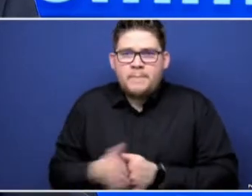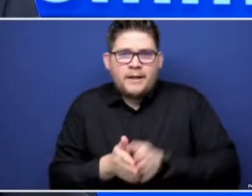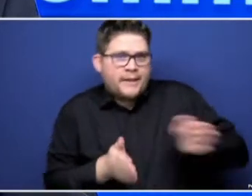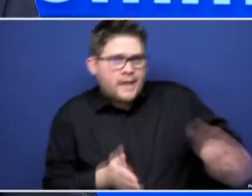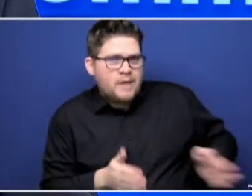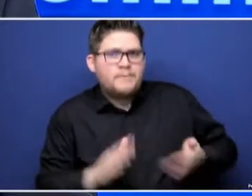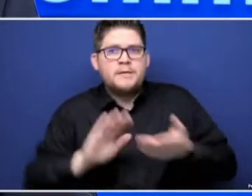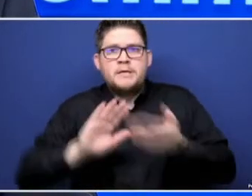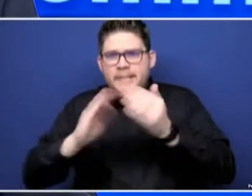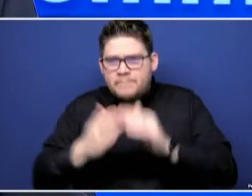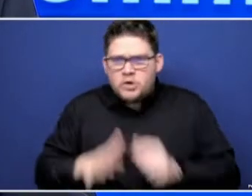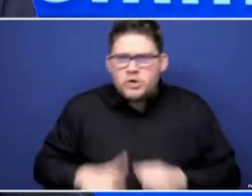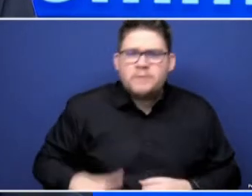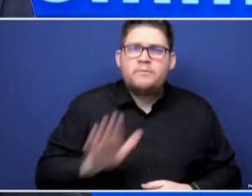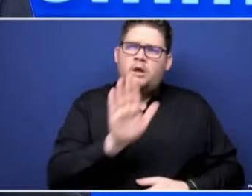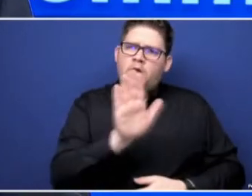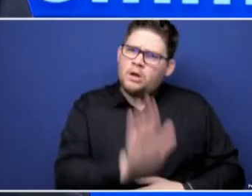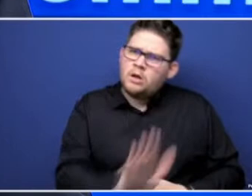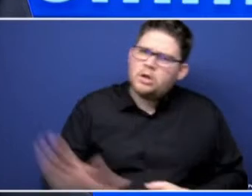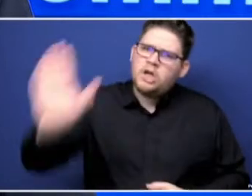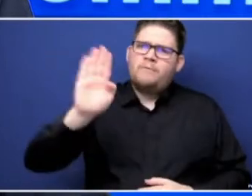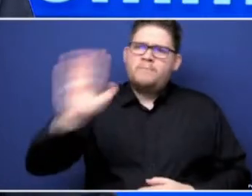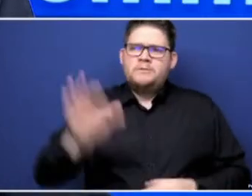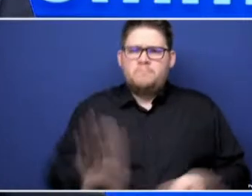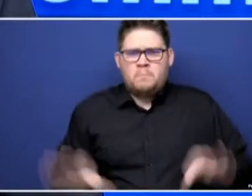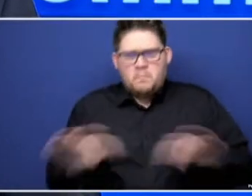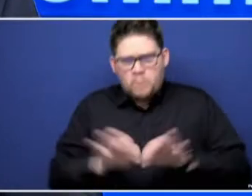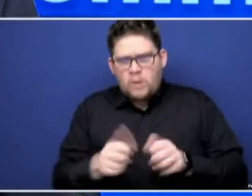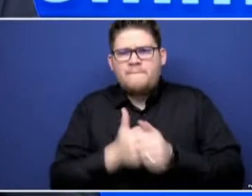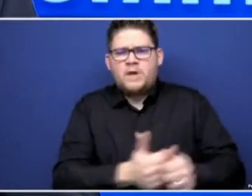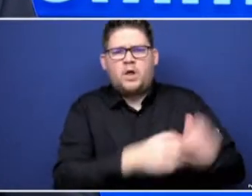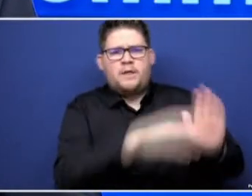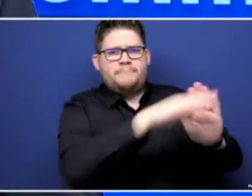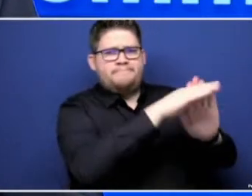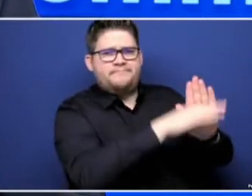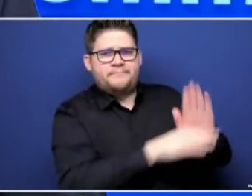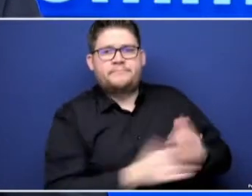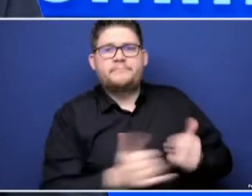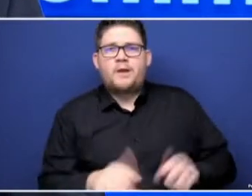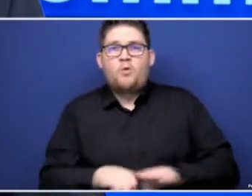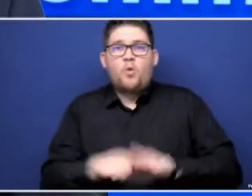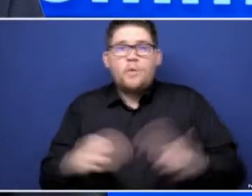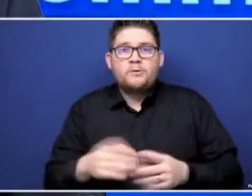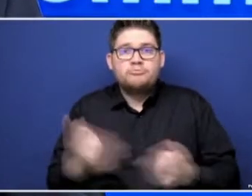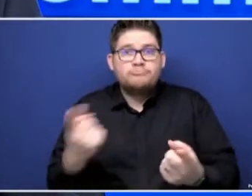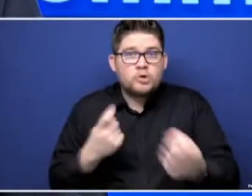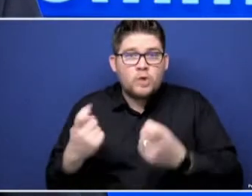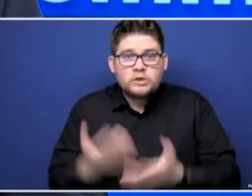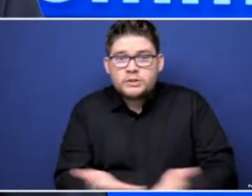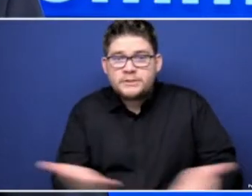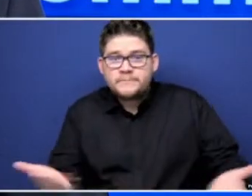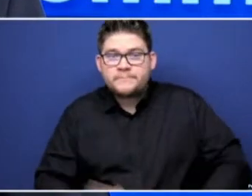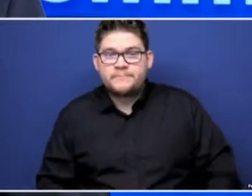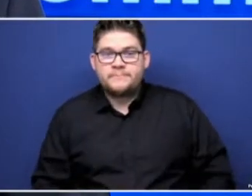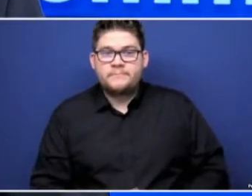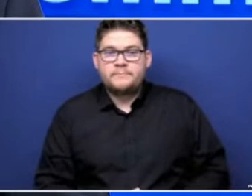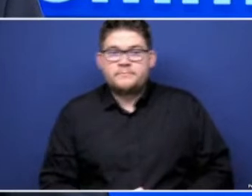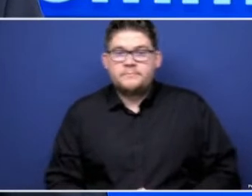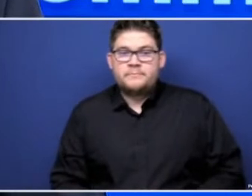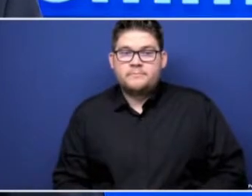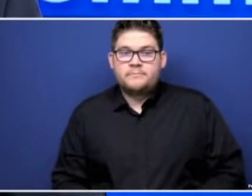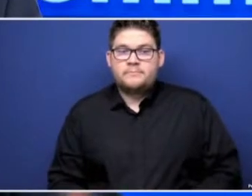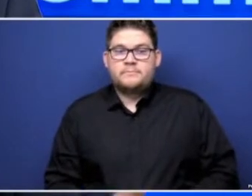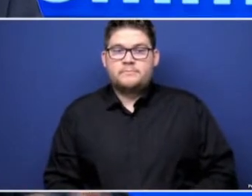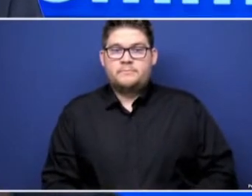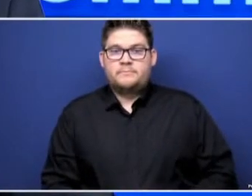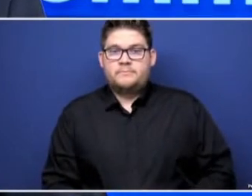full steam ahead. We're going to continue taking our direction from those who are procuring the vaccines for all Canadians. That's the federal